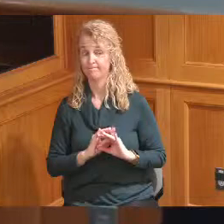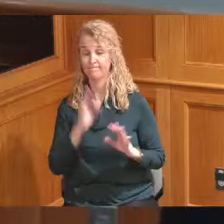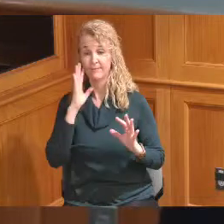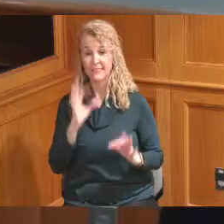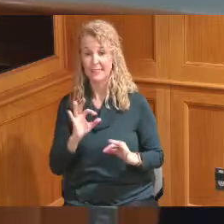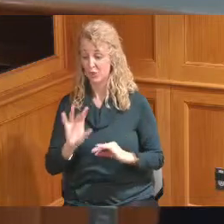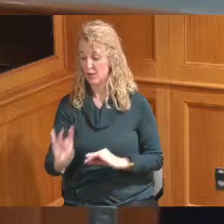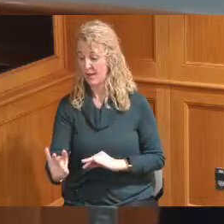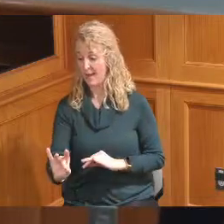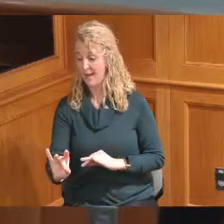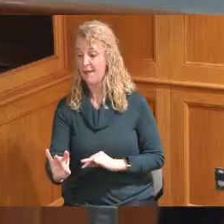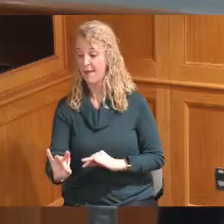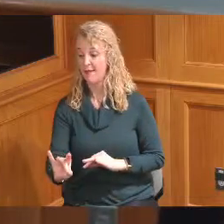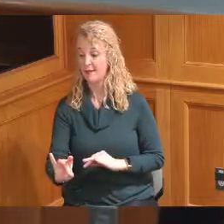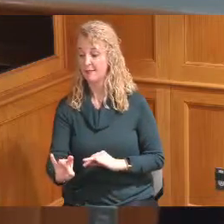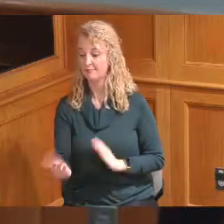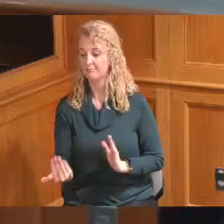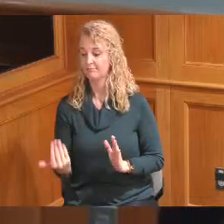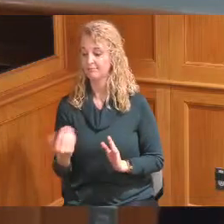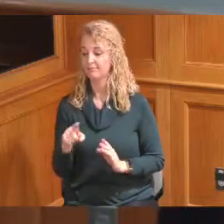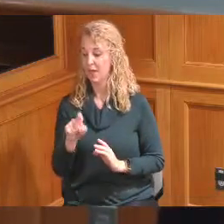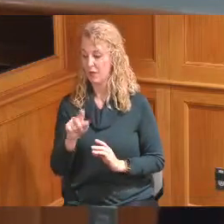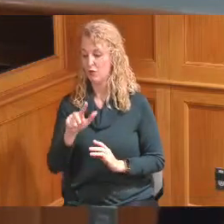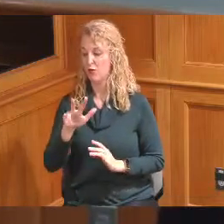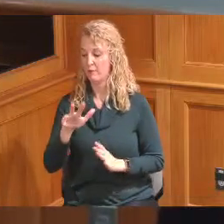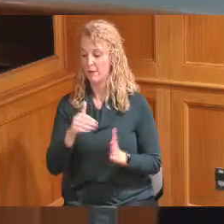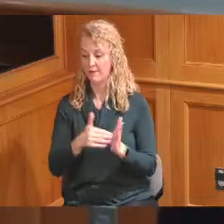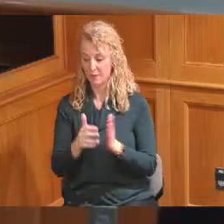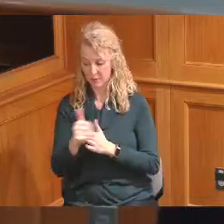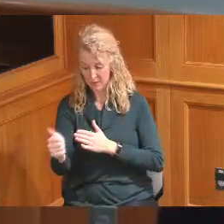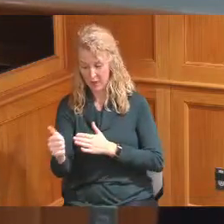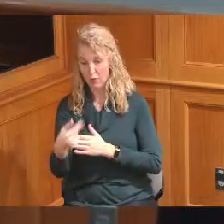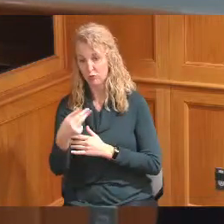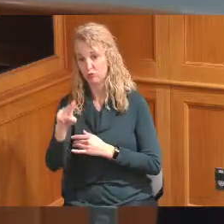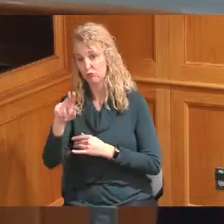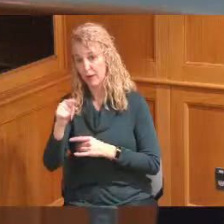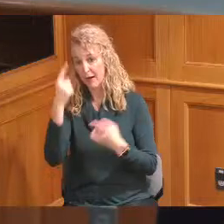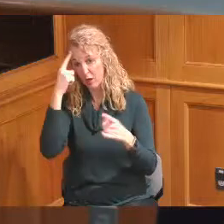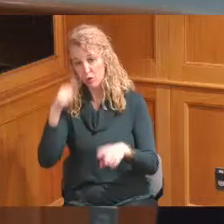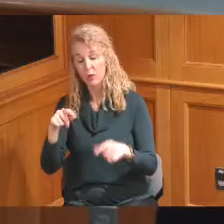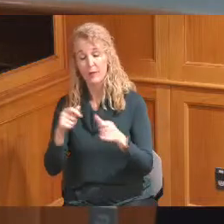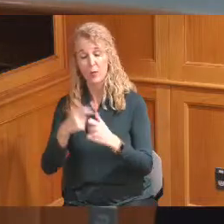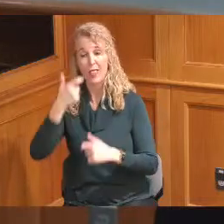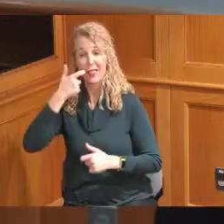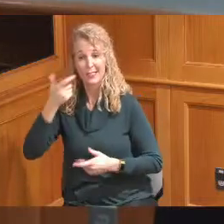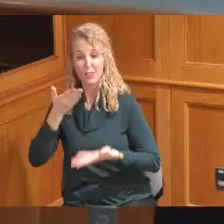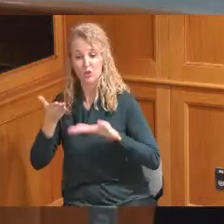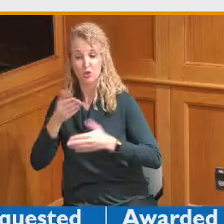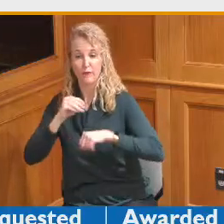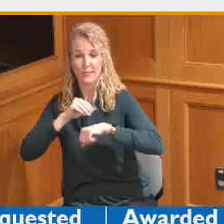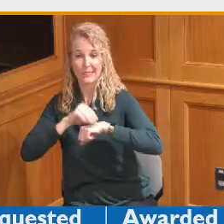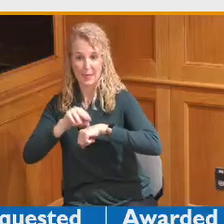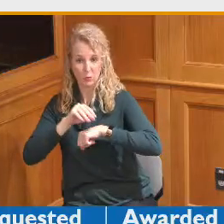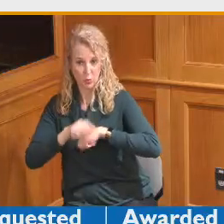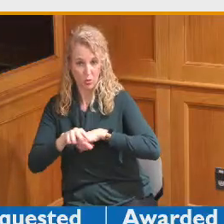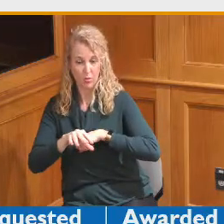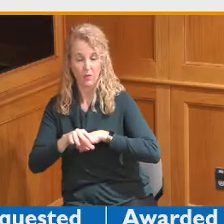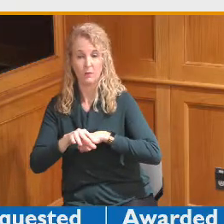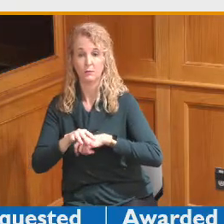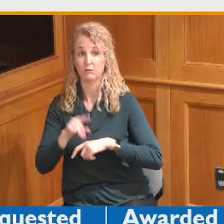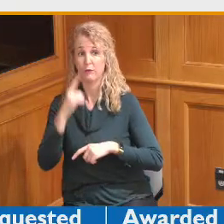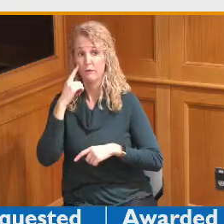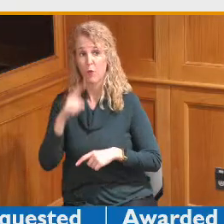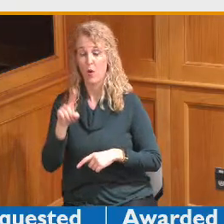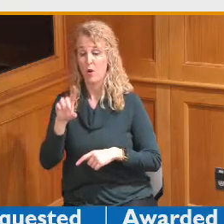Resolution 8, this is a $135,000 grant agreement with Addiction Services Council. This is for the